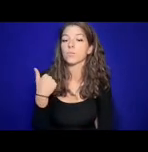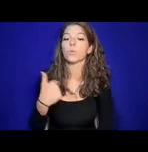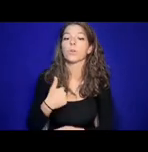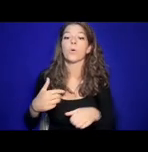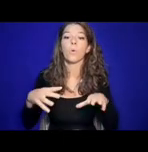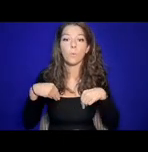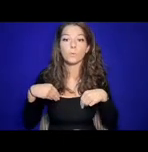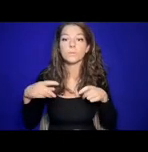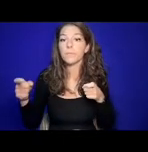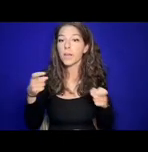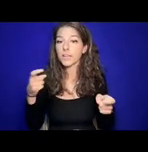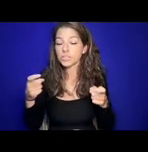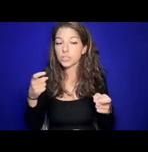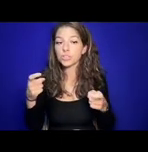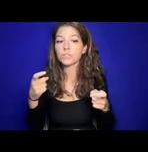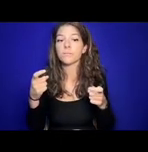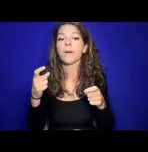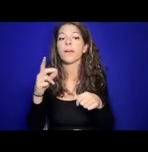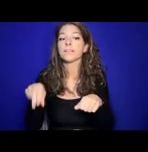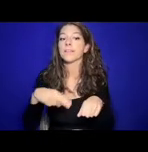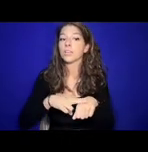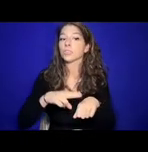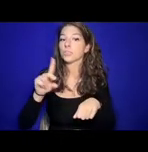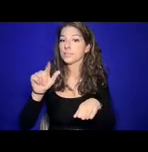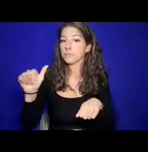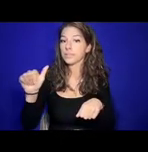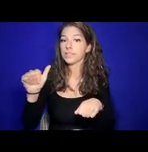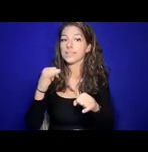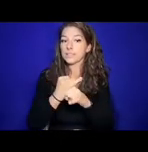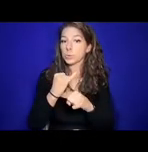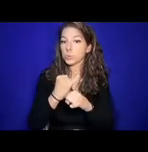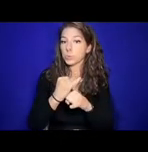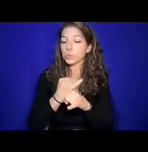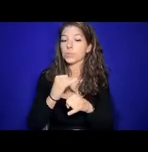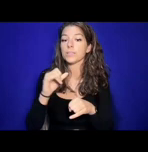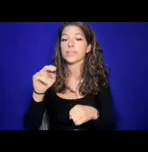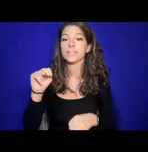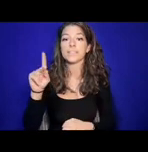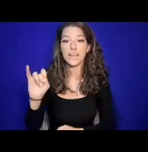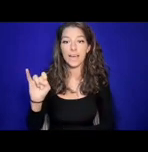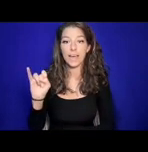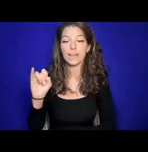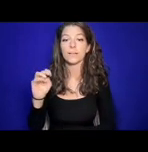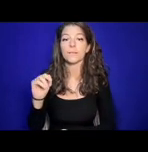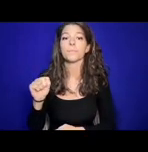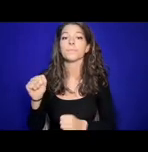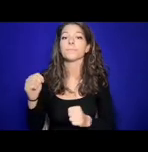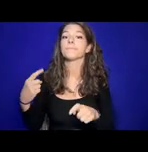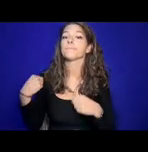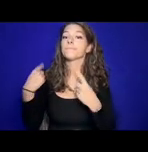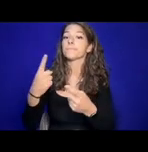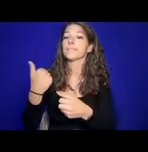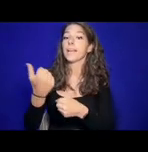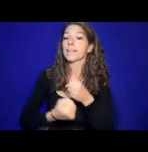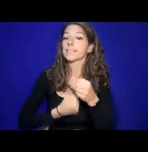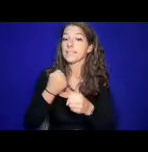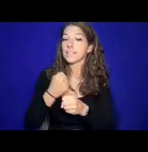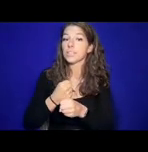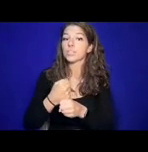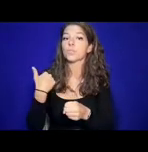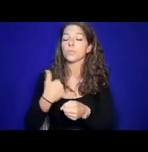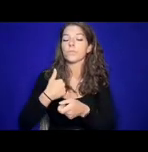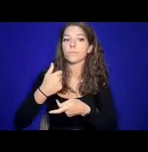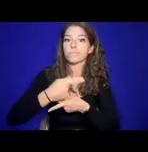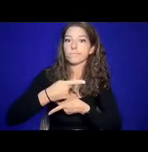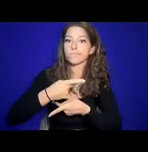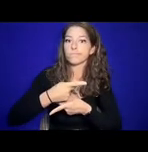owned and managed by National Disability Institute, NDI, and over the past 10 years, we have